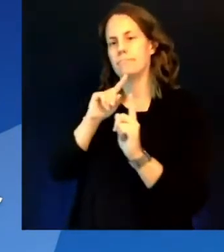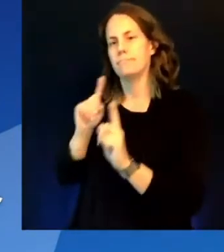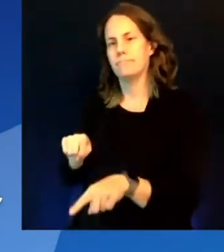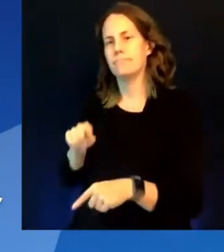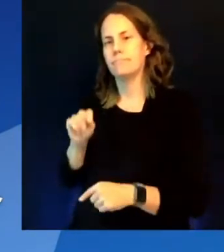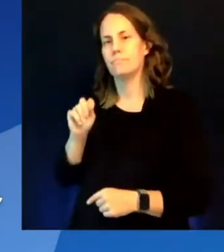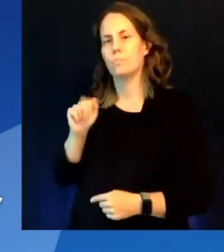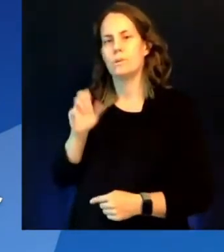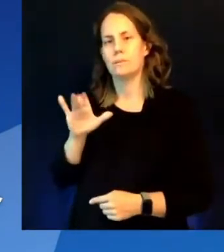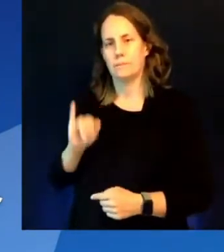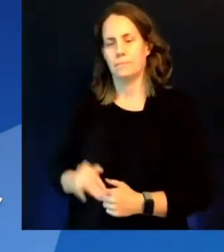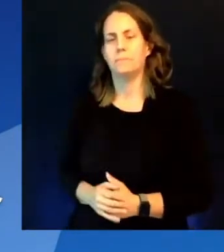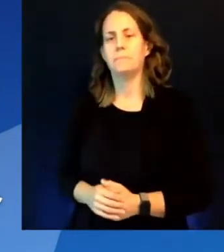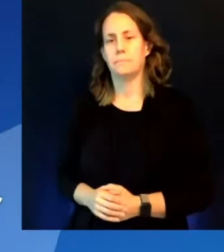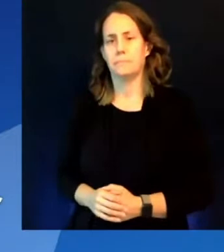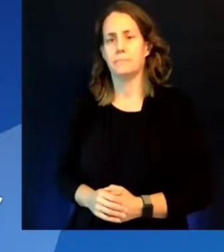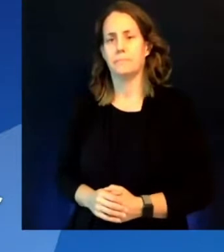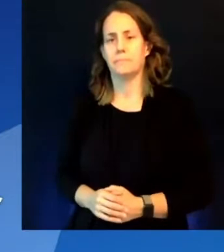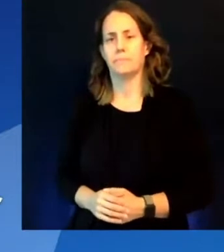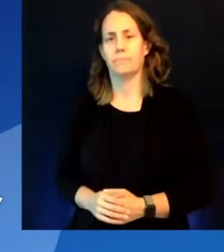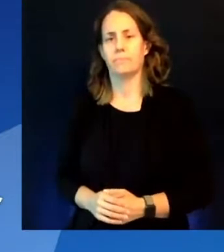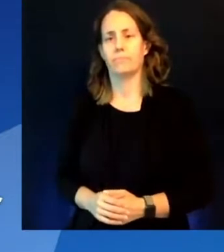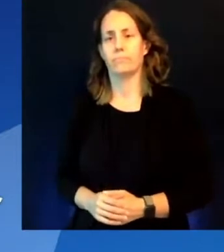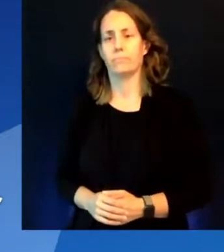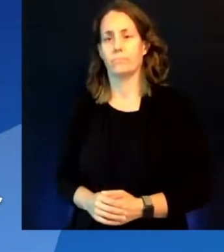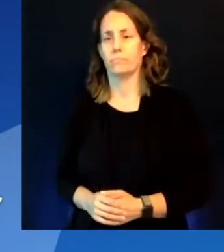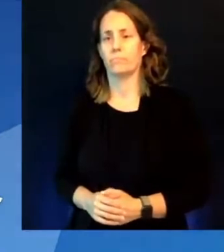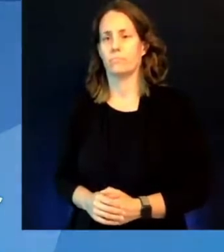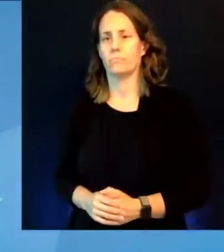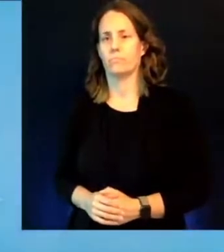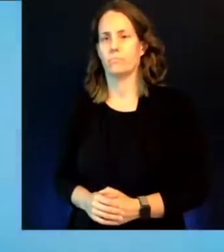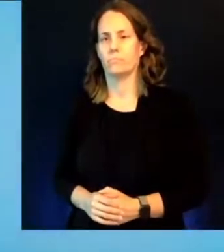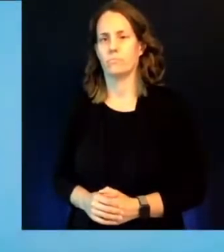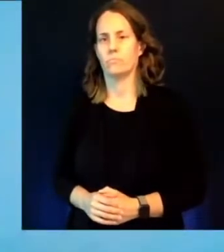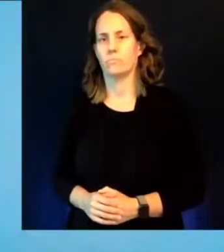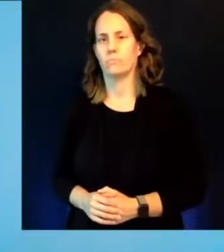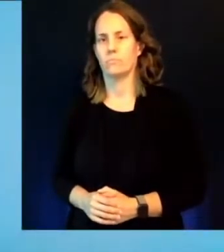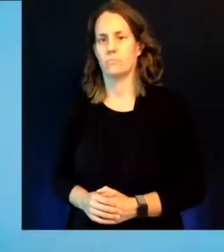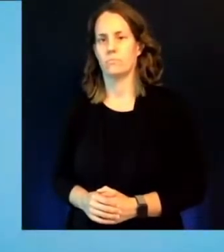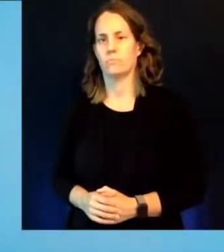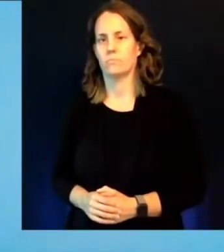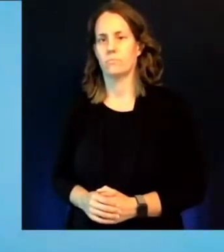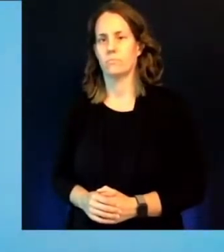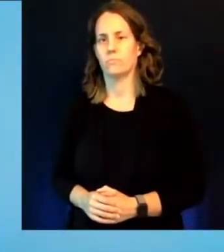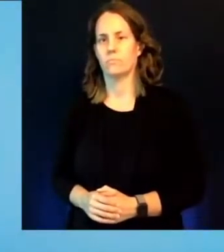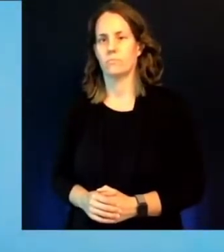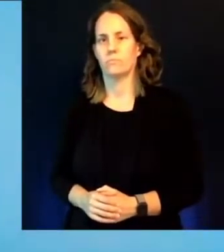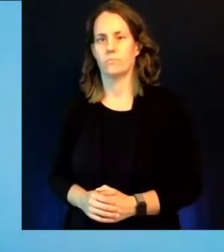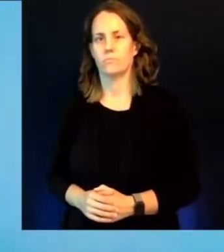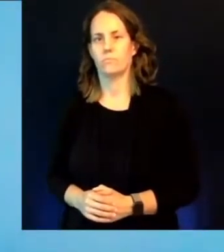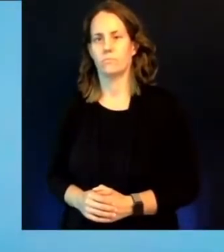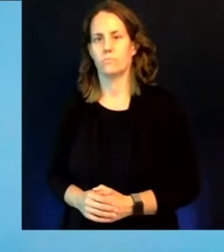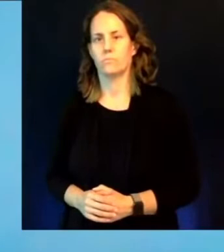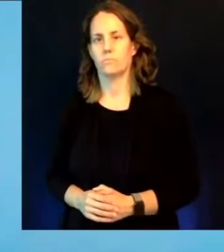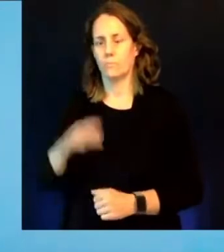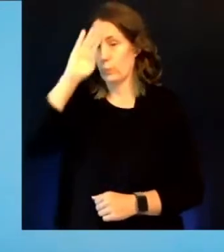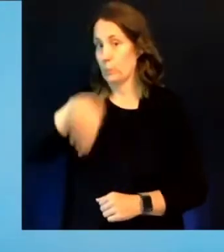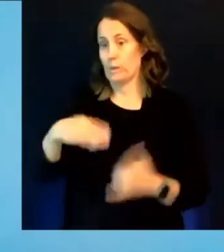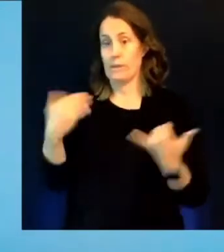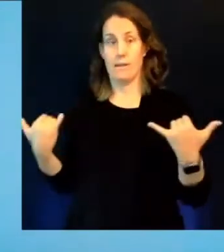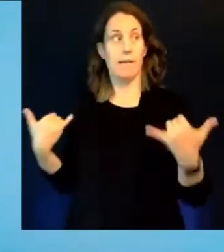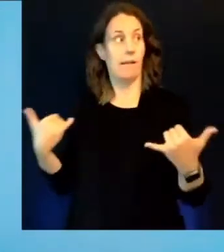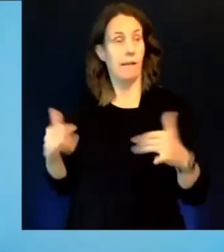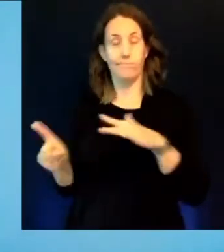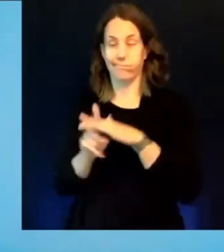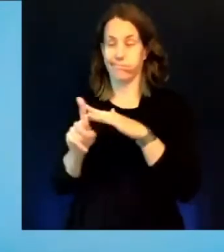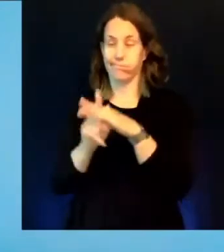circulating virus. And we know that, of course, Delta is more easily transmissible, and we are seeing more cases